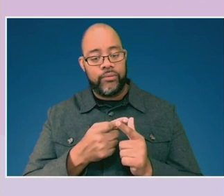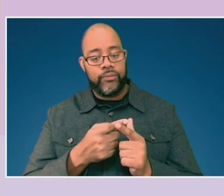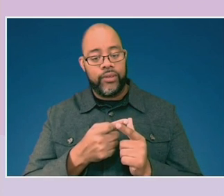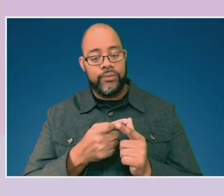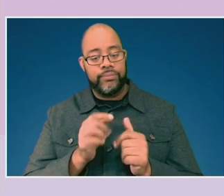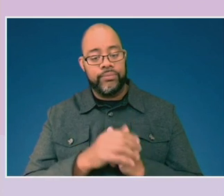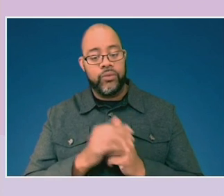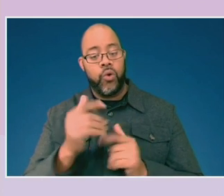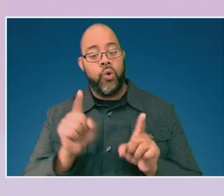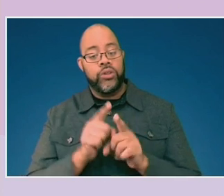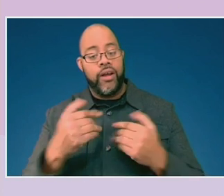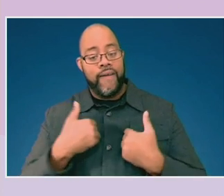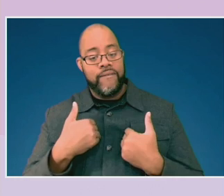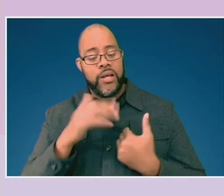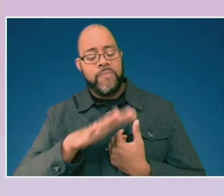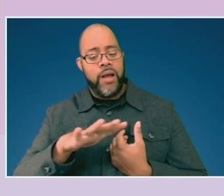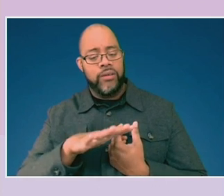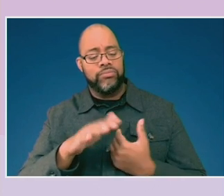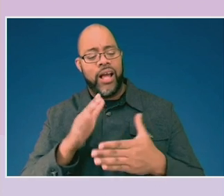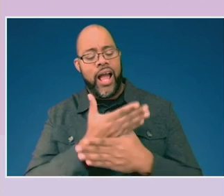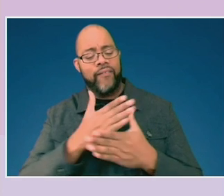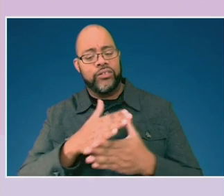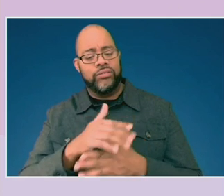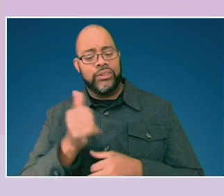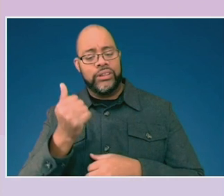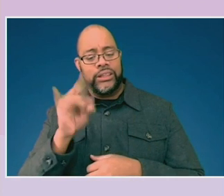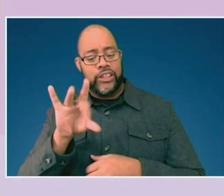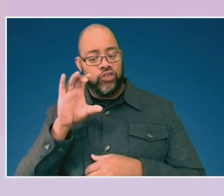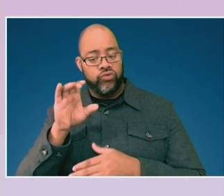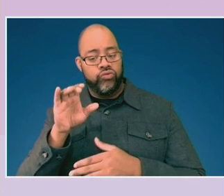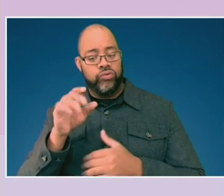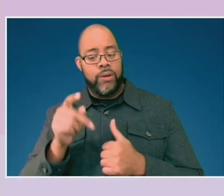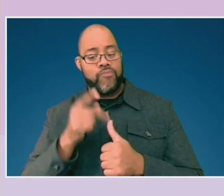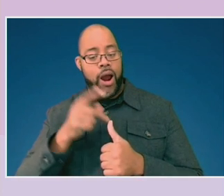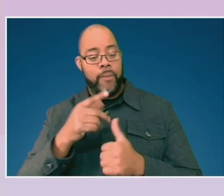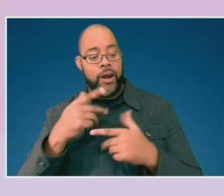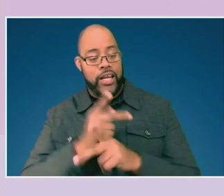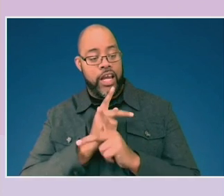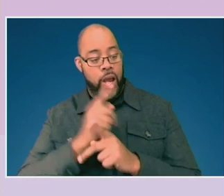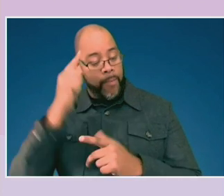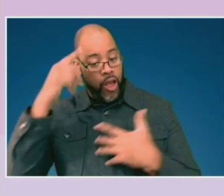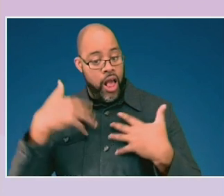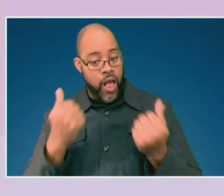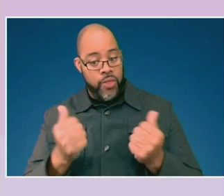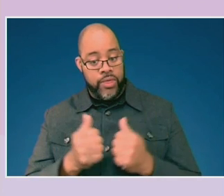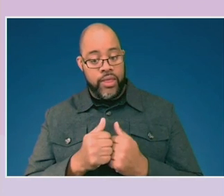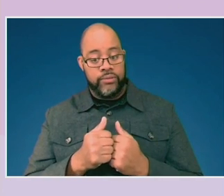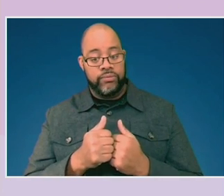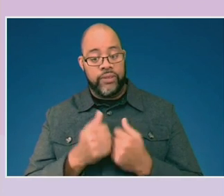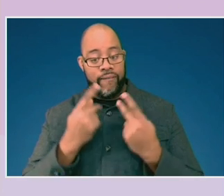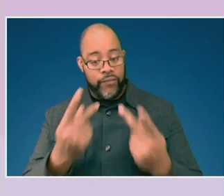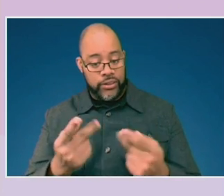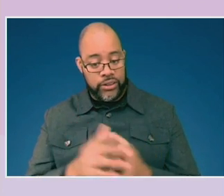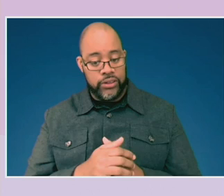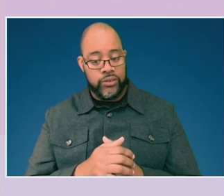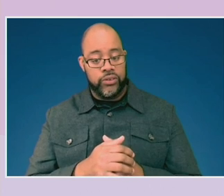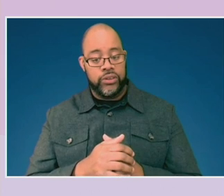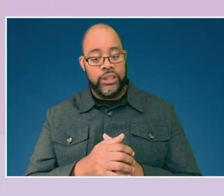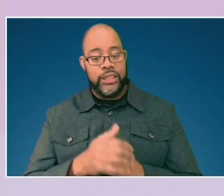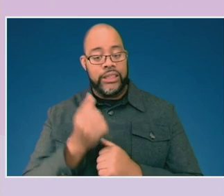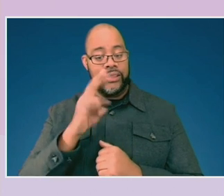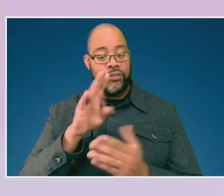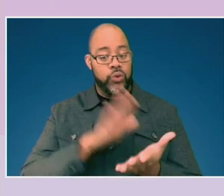And then we also have about an average of 1,800 primary care mental health visits through 17 school-based